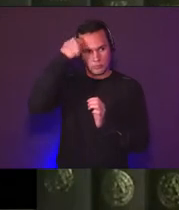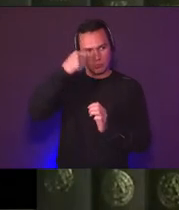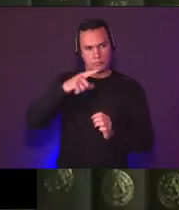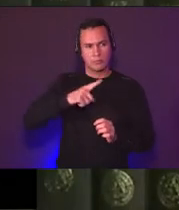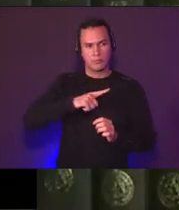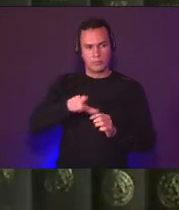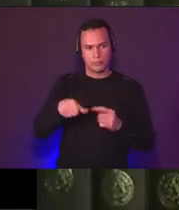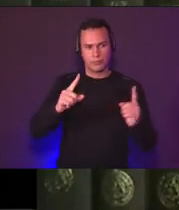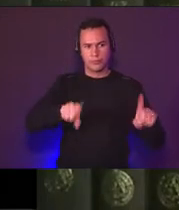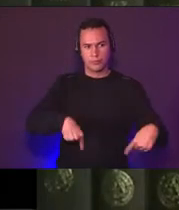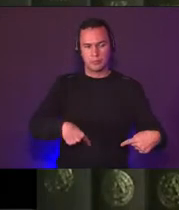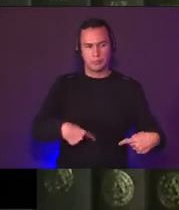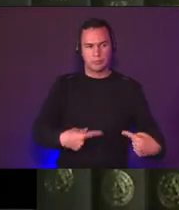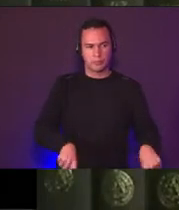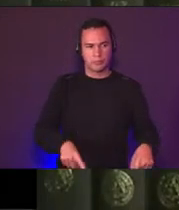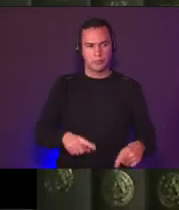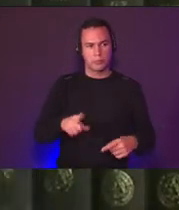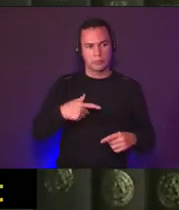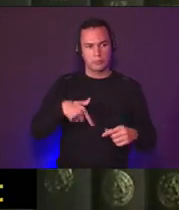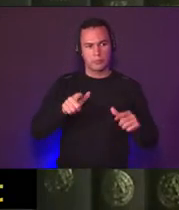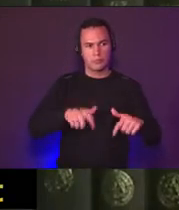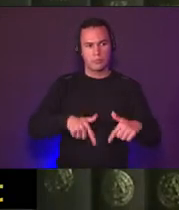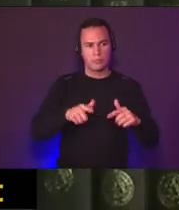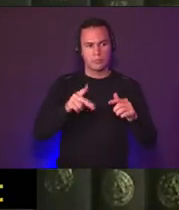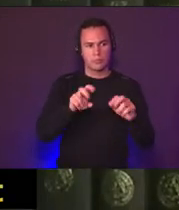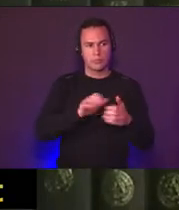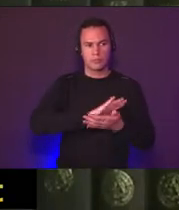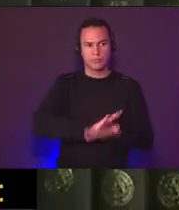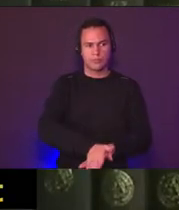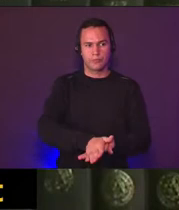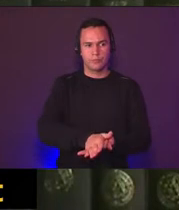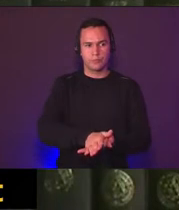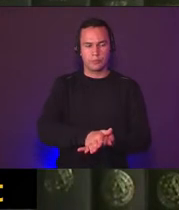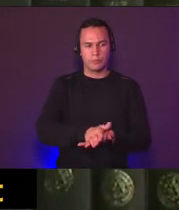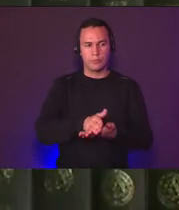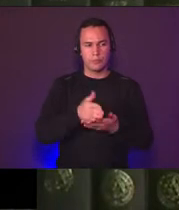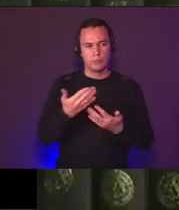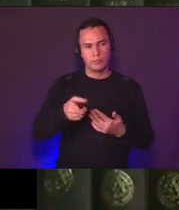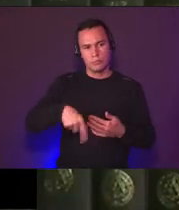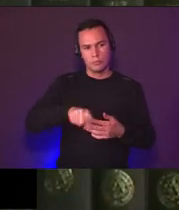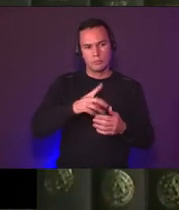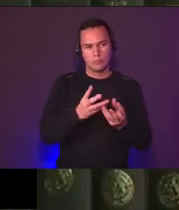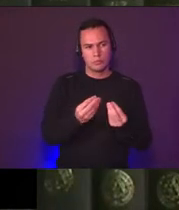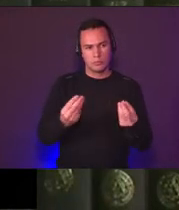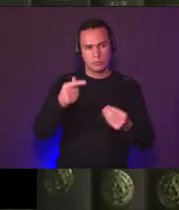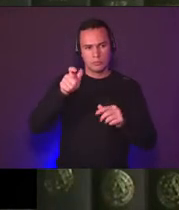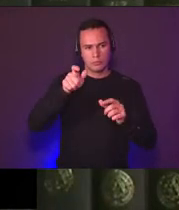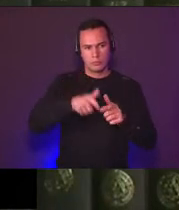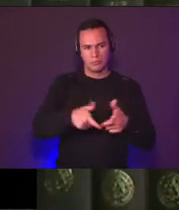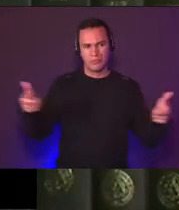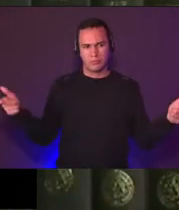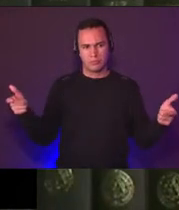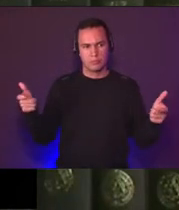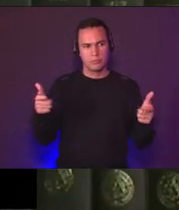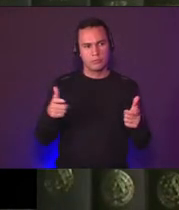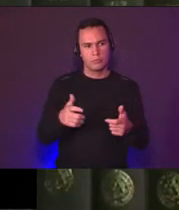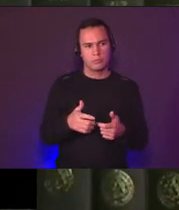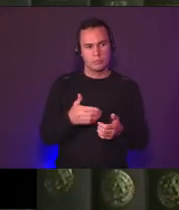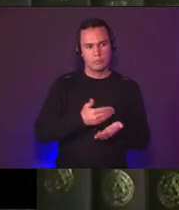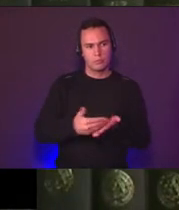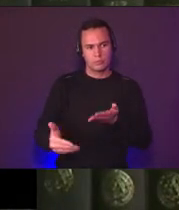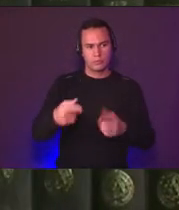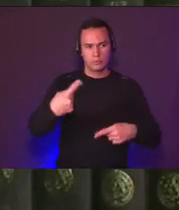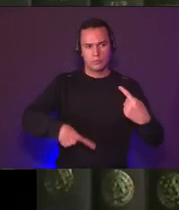to be Southern immigrants. And it was just the reverse. It was the people who had been born and raised in Detroit who were more likely to participate than the